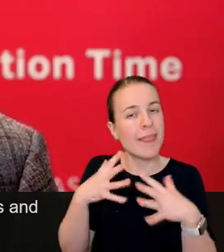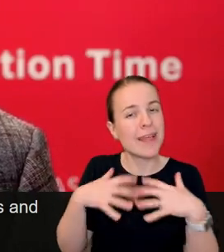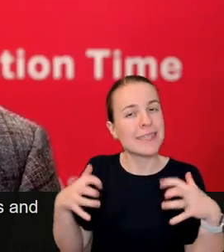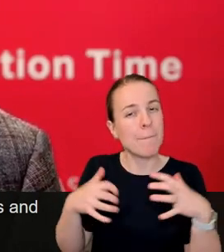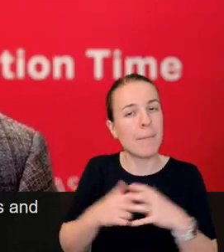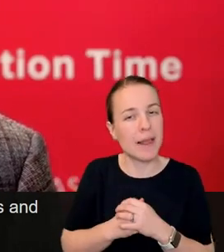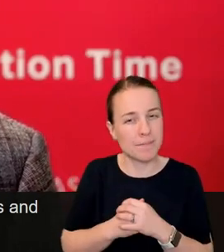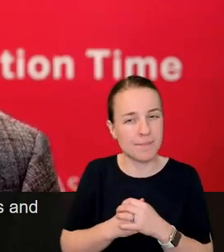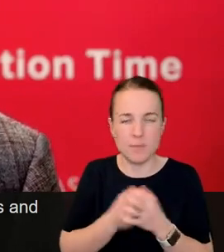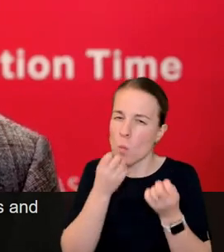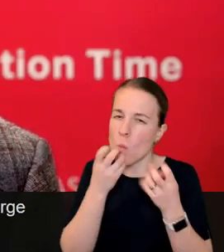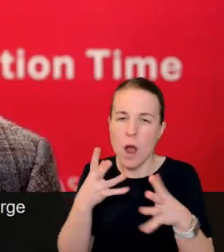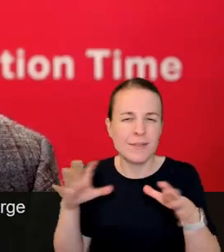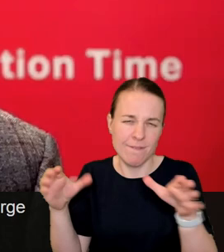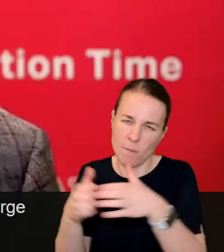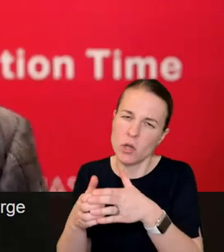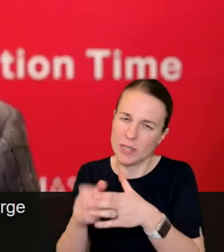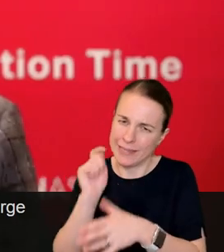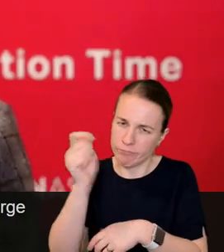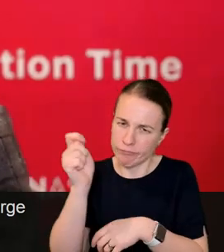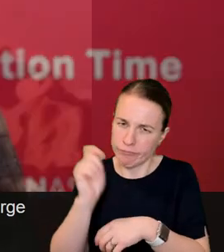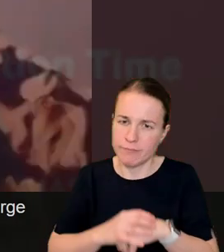wonderful body, may I say.